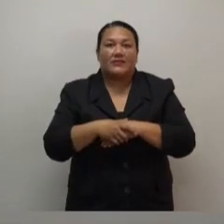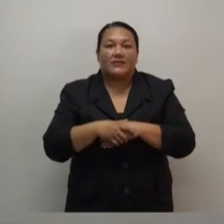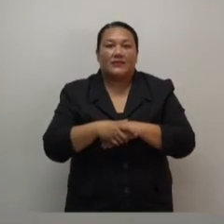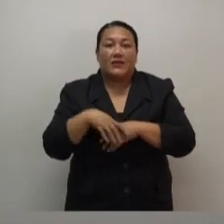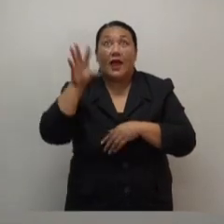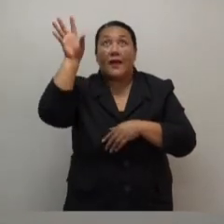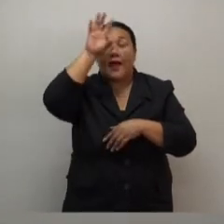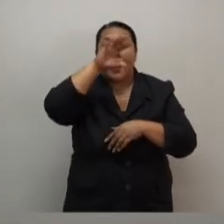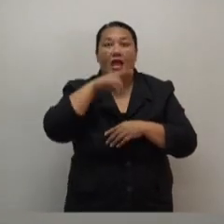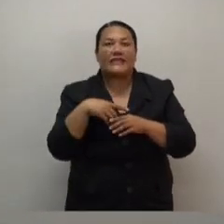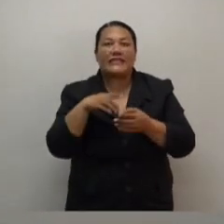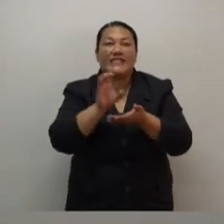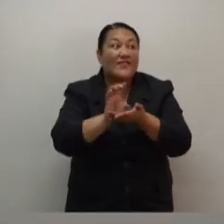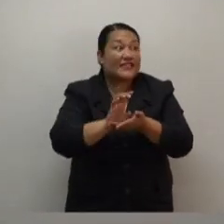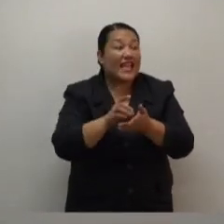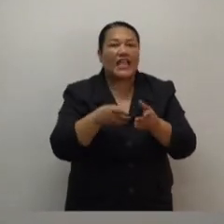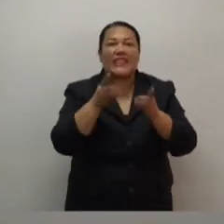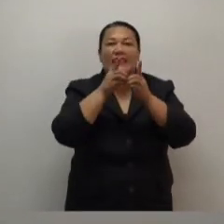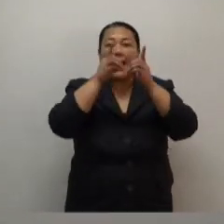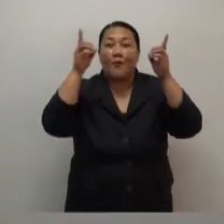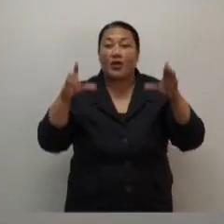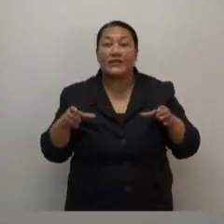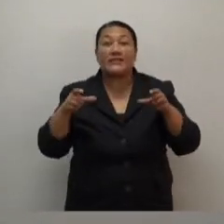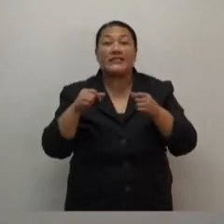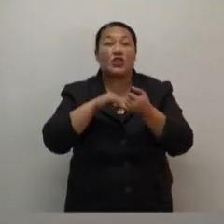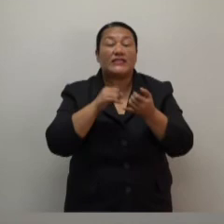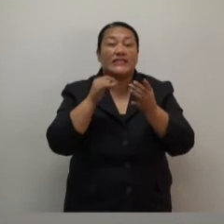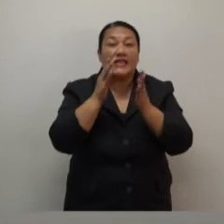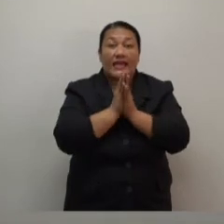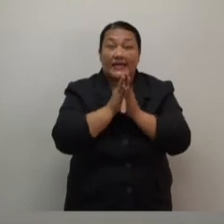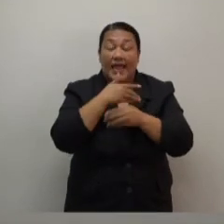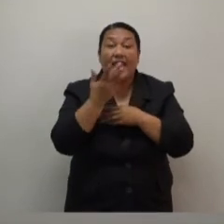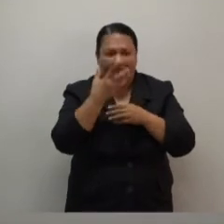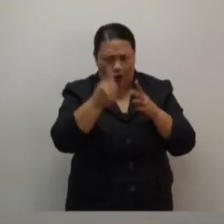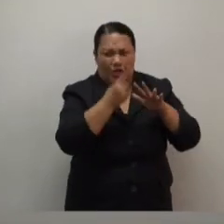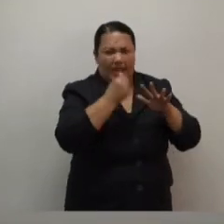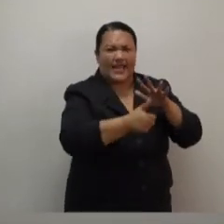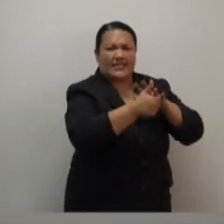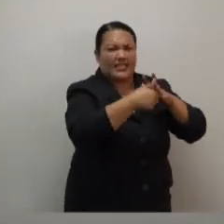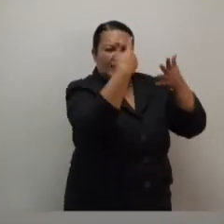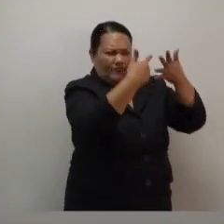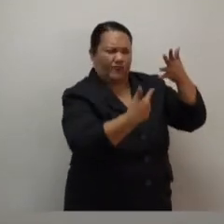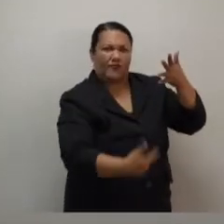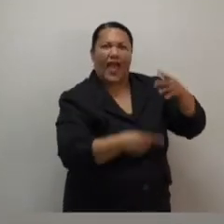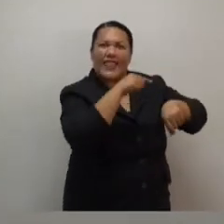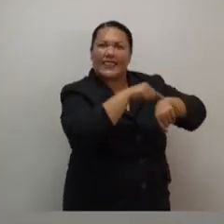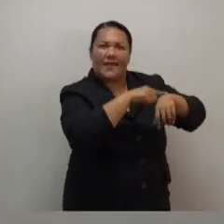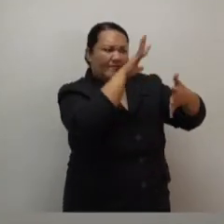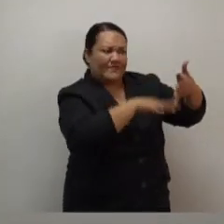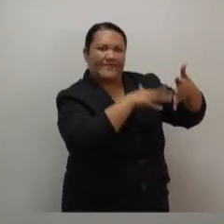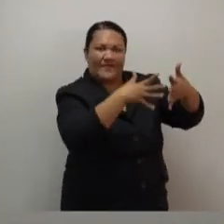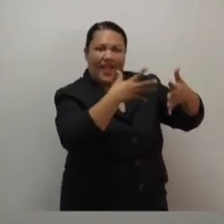next week, Damodara City on Sunday, Nakasi Mall tomorrow and Sunday. Of course, at